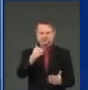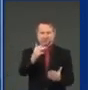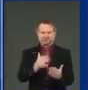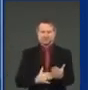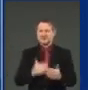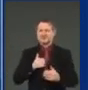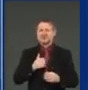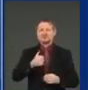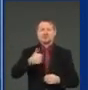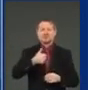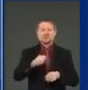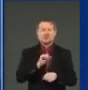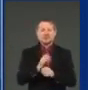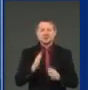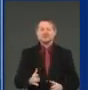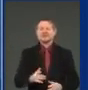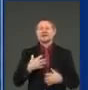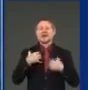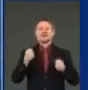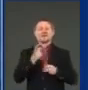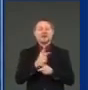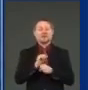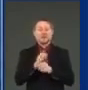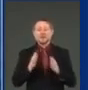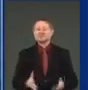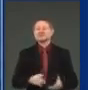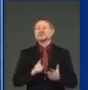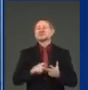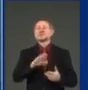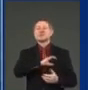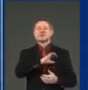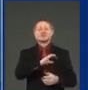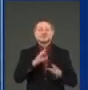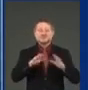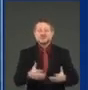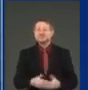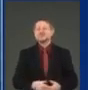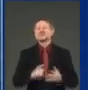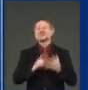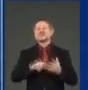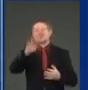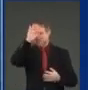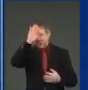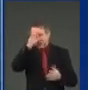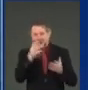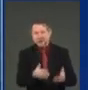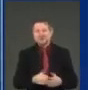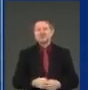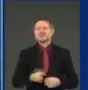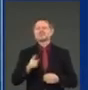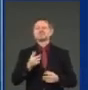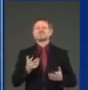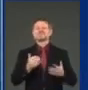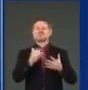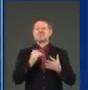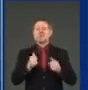lower. Healthcare workers are lower. The police department is lower. The fire department is lower, which